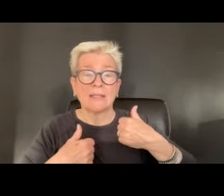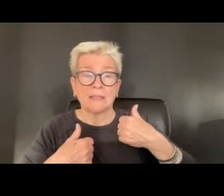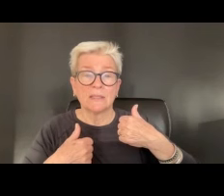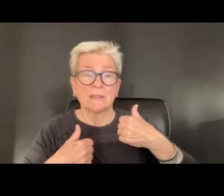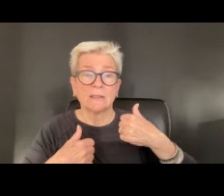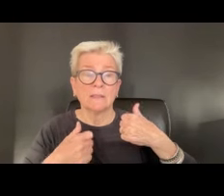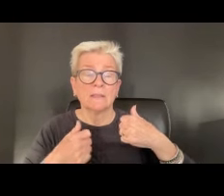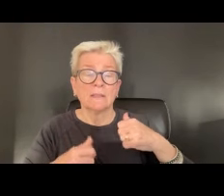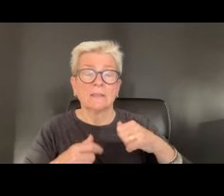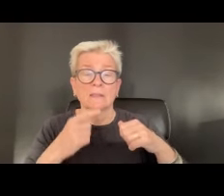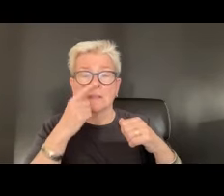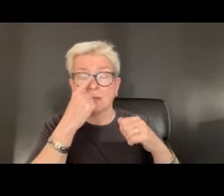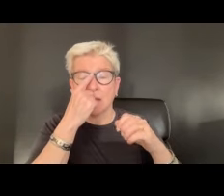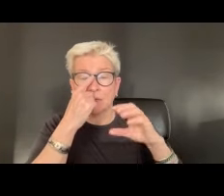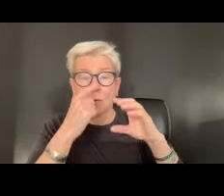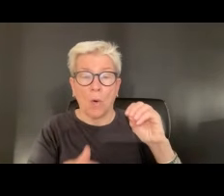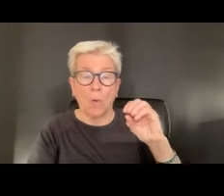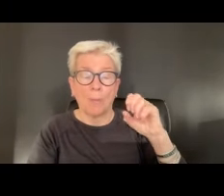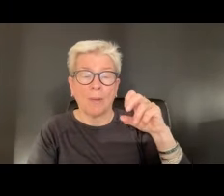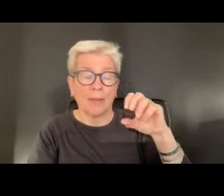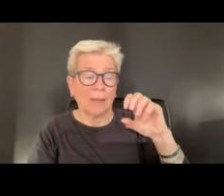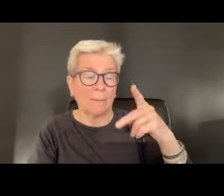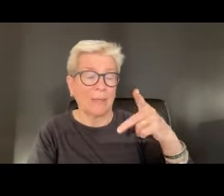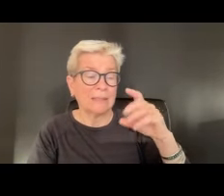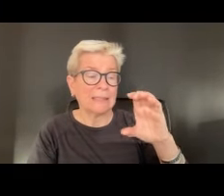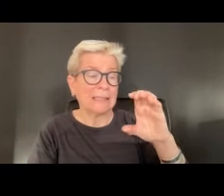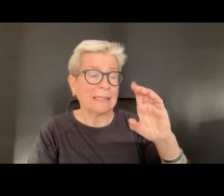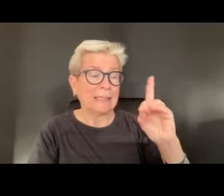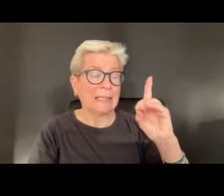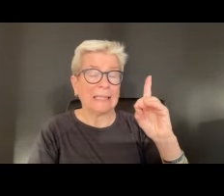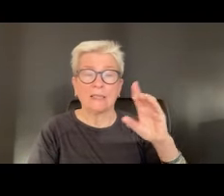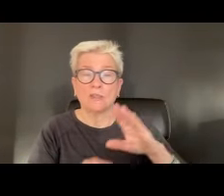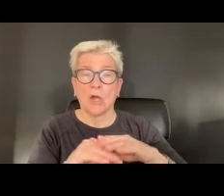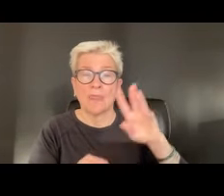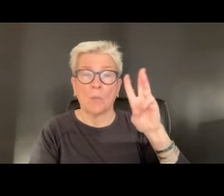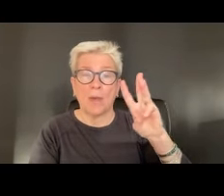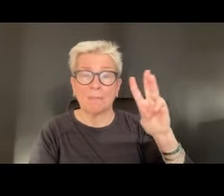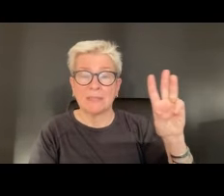at OPCD is available on the website.